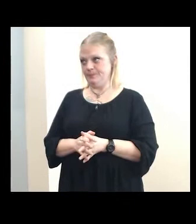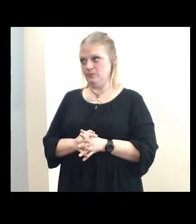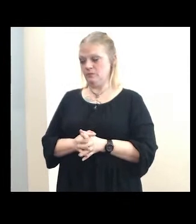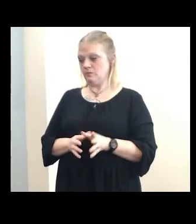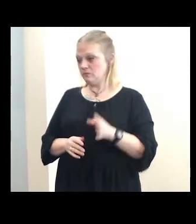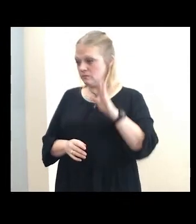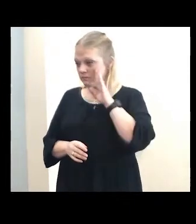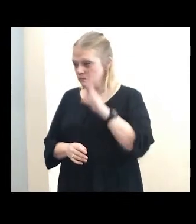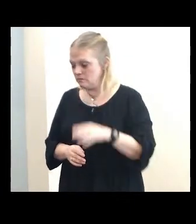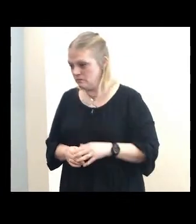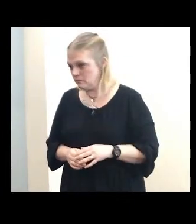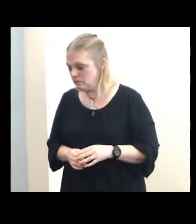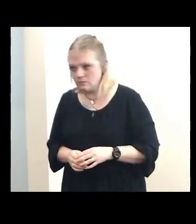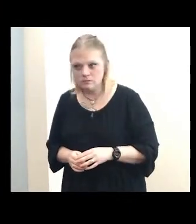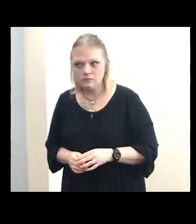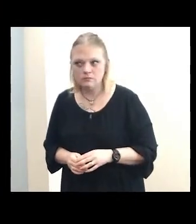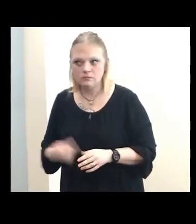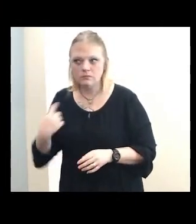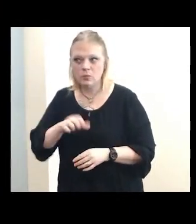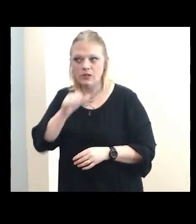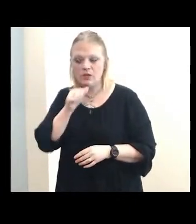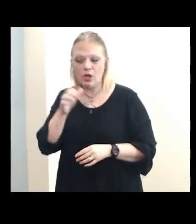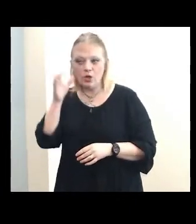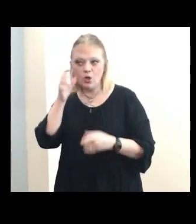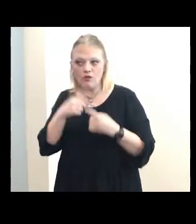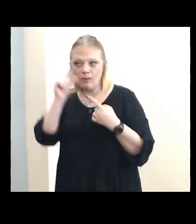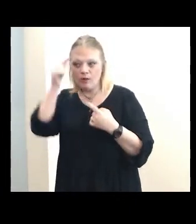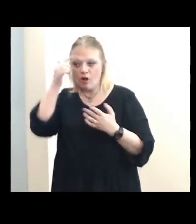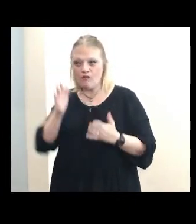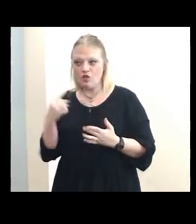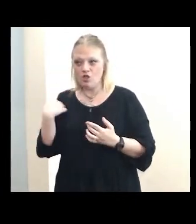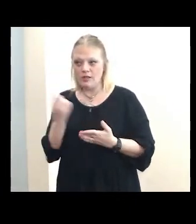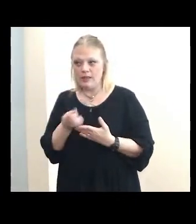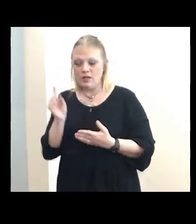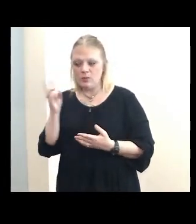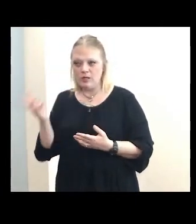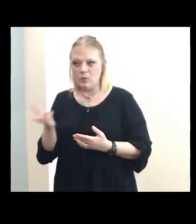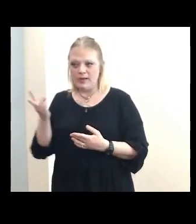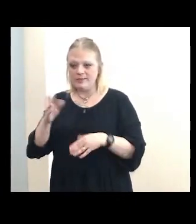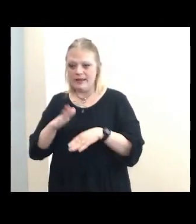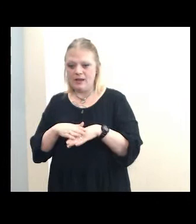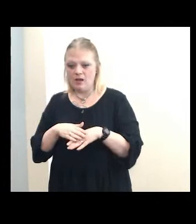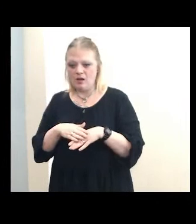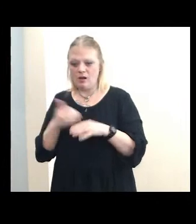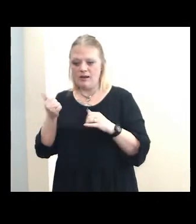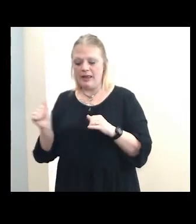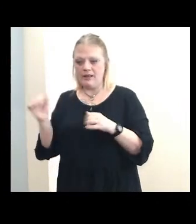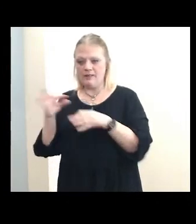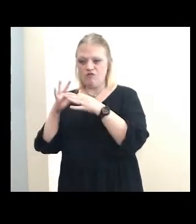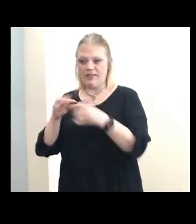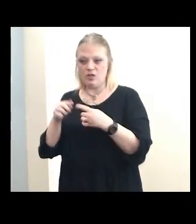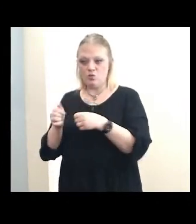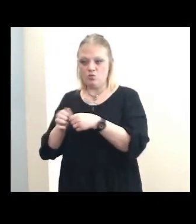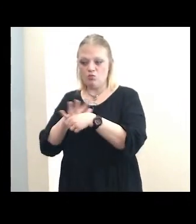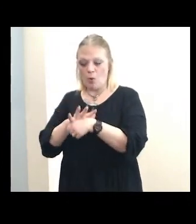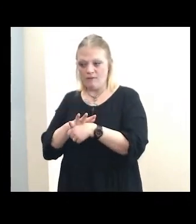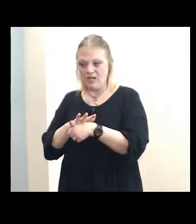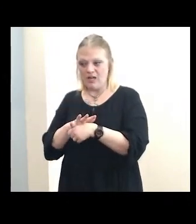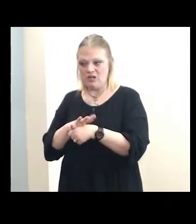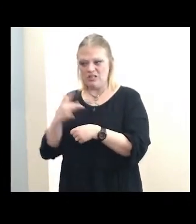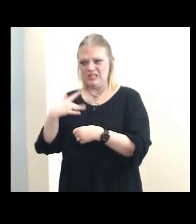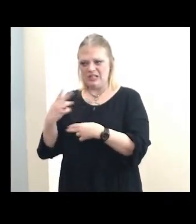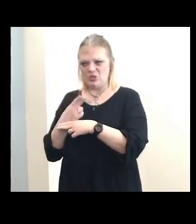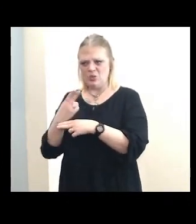Hi, Mark. We haven't heard from the governor since last Wednesday on anything even related to coronavirus. Usually he uses